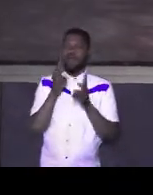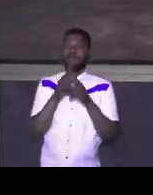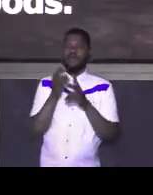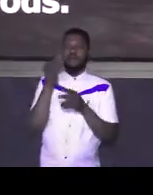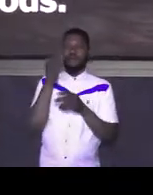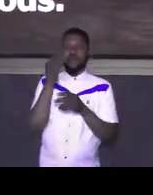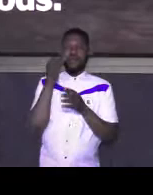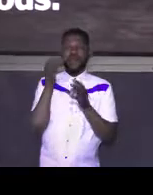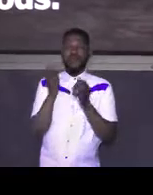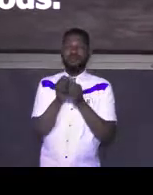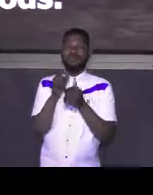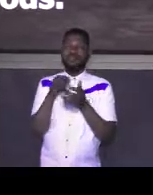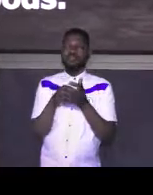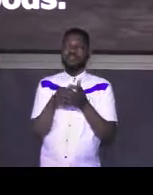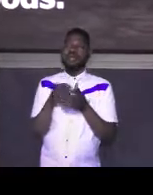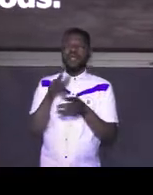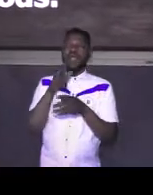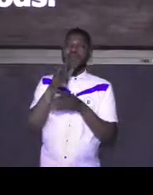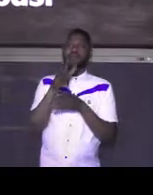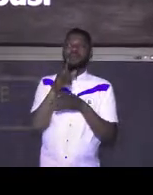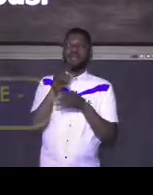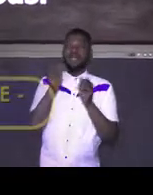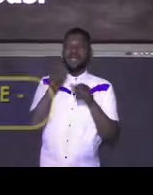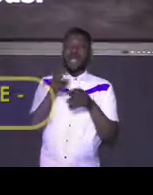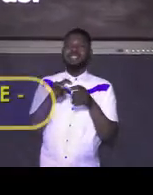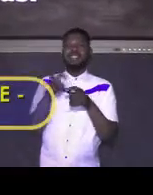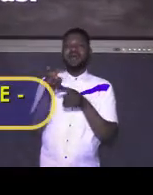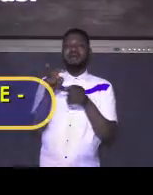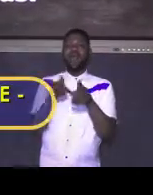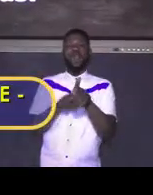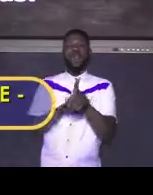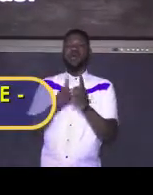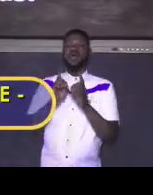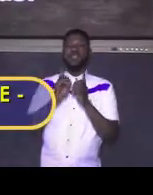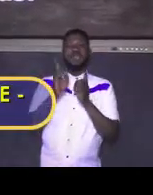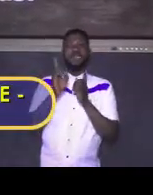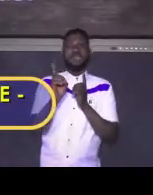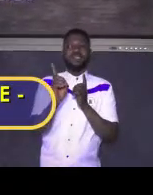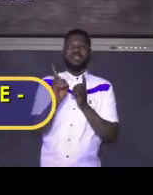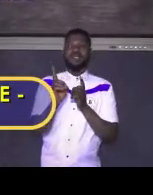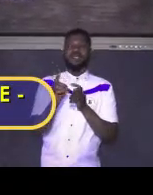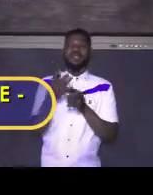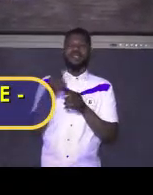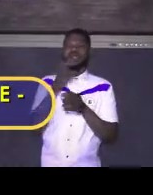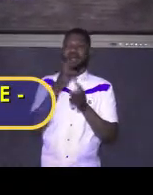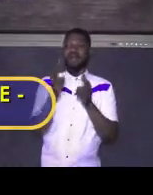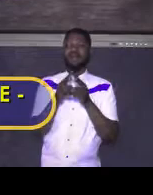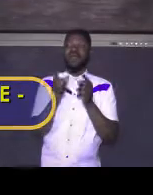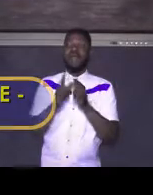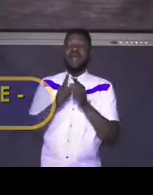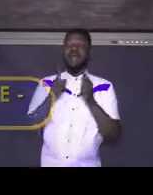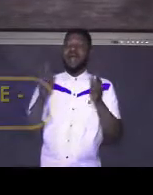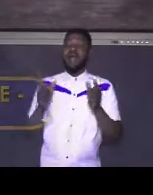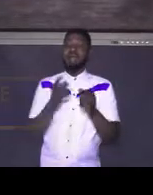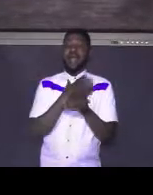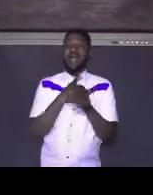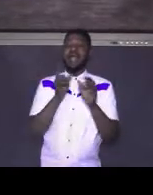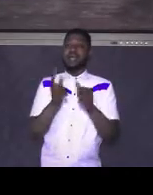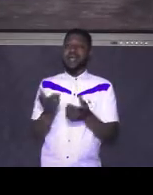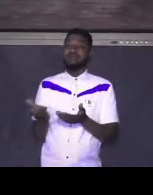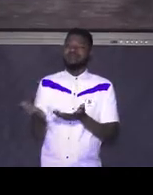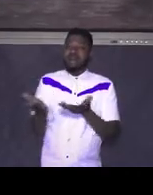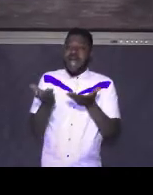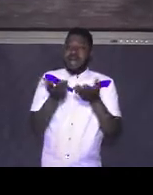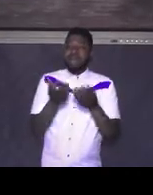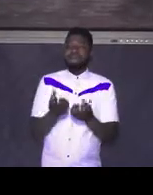very familiar with this. Aeroplanes can travel long distances. They are very large and